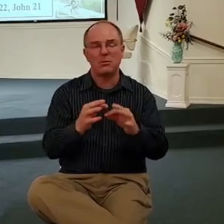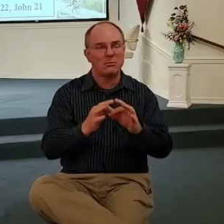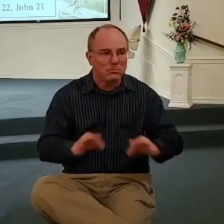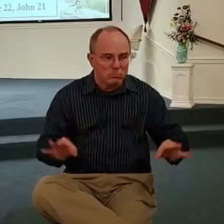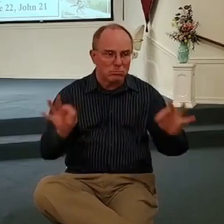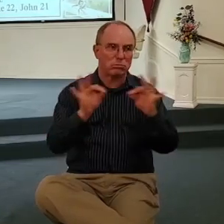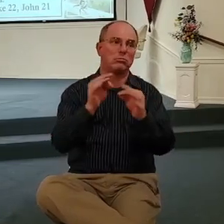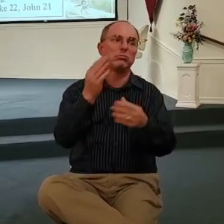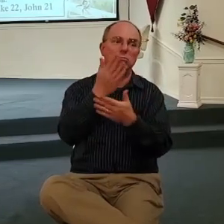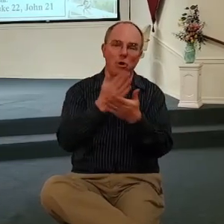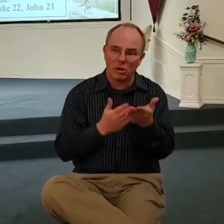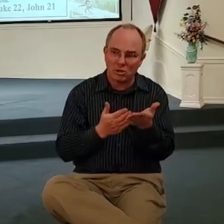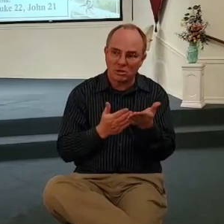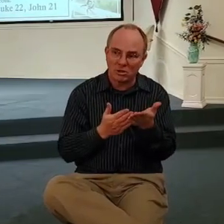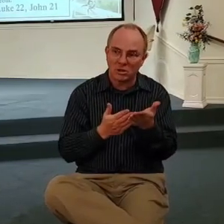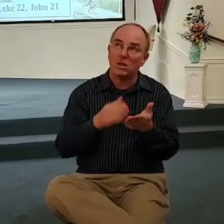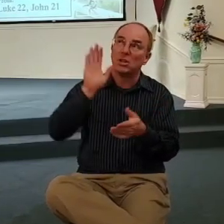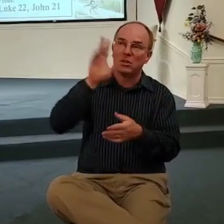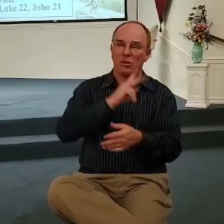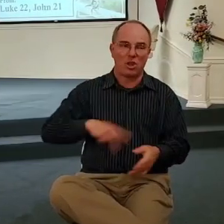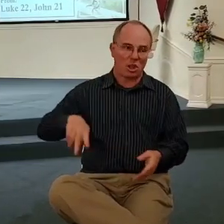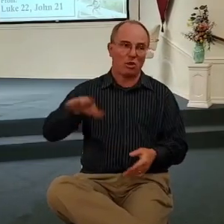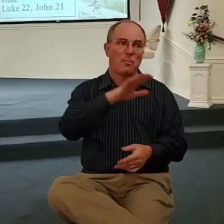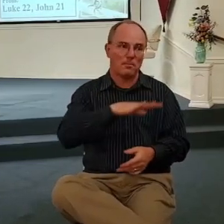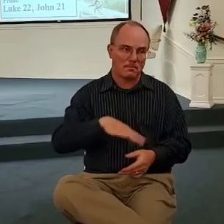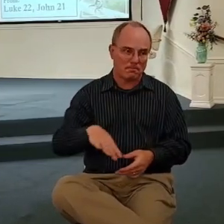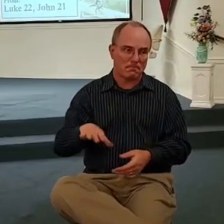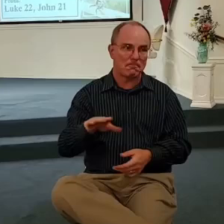part of his kingdom.